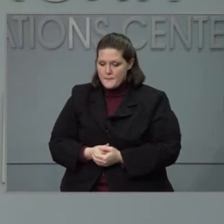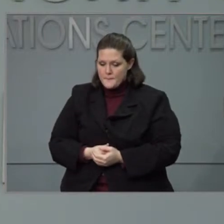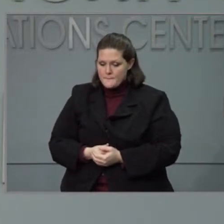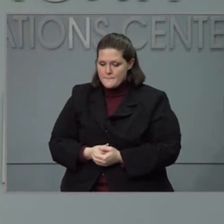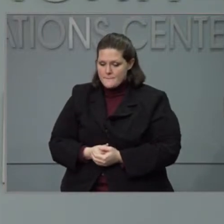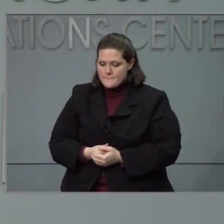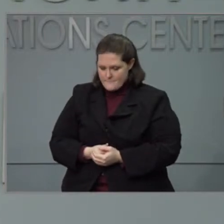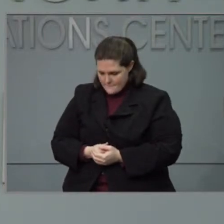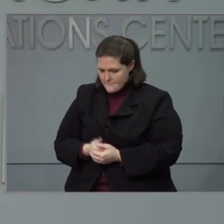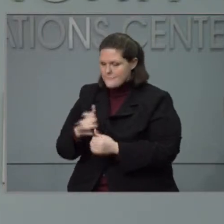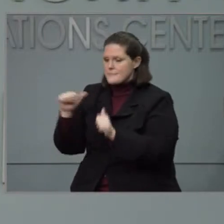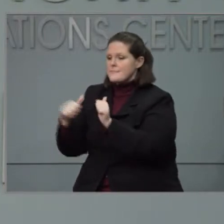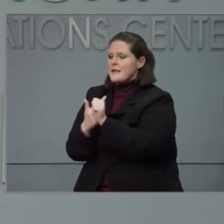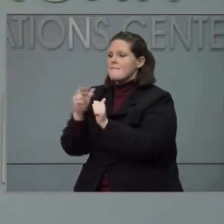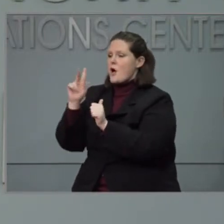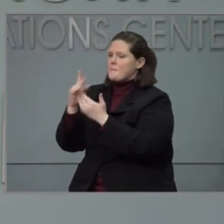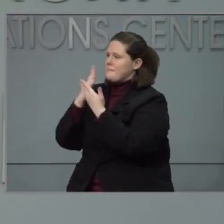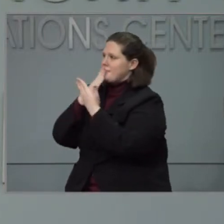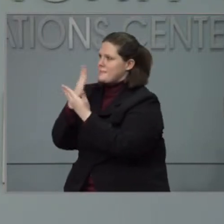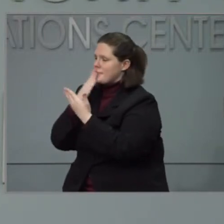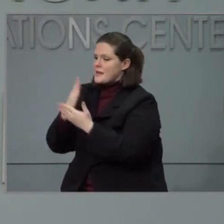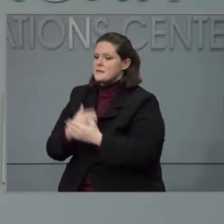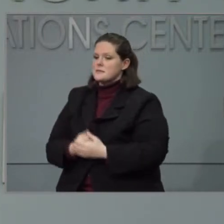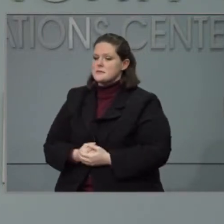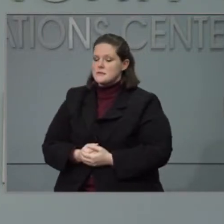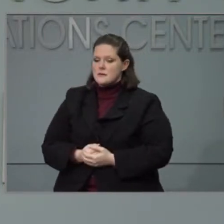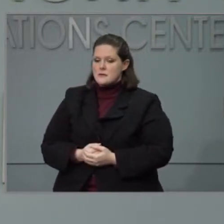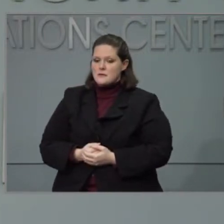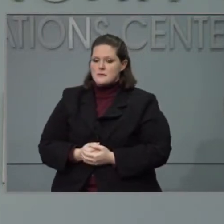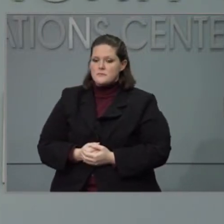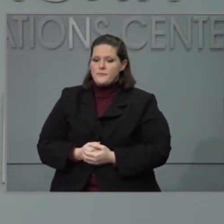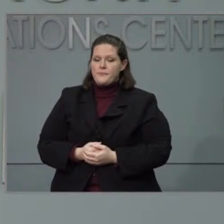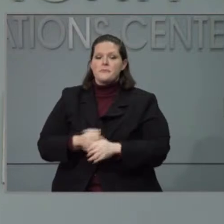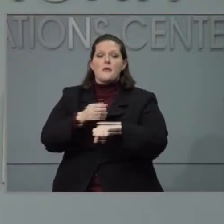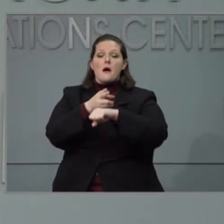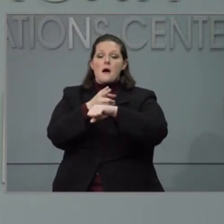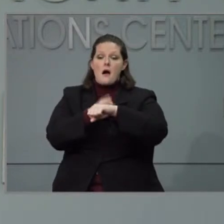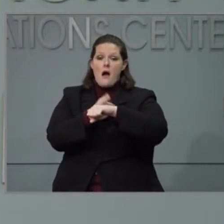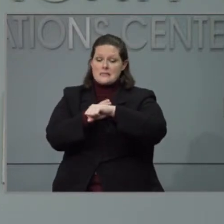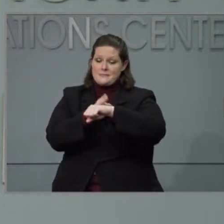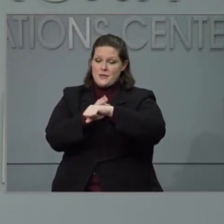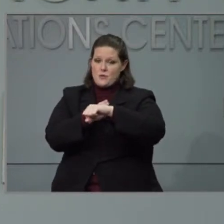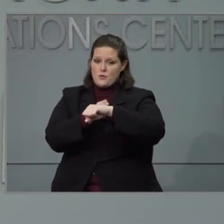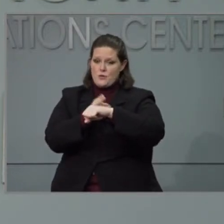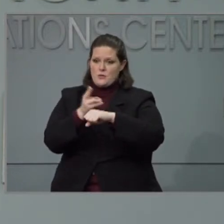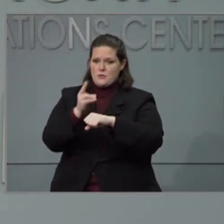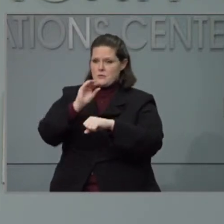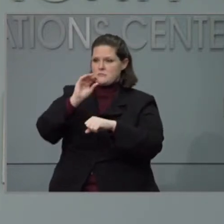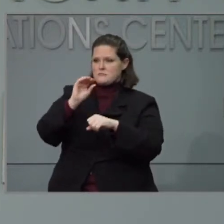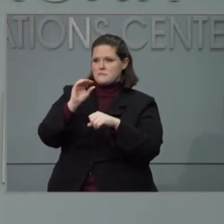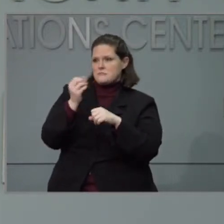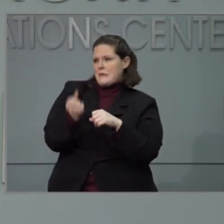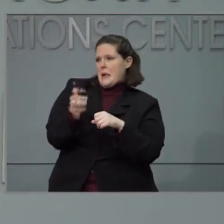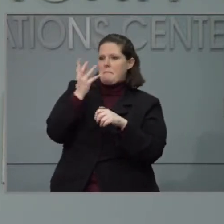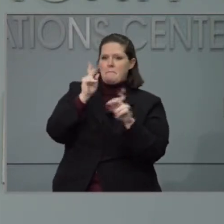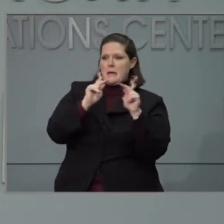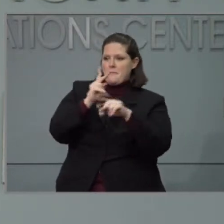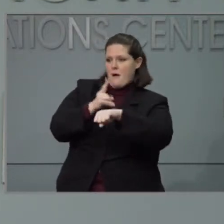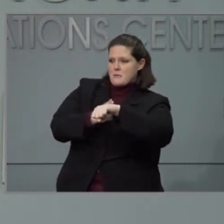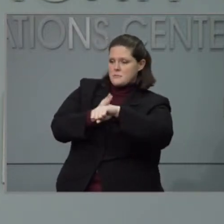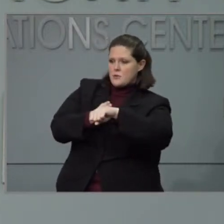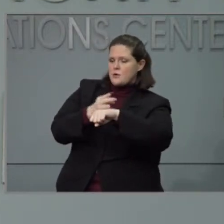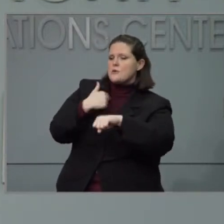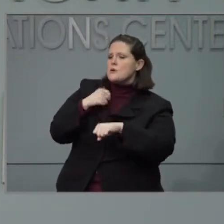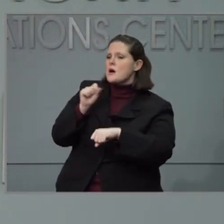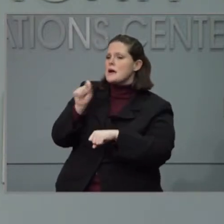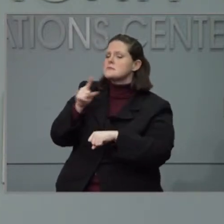Hi, thanks for the follow-up. And looking at the hospitalization rate too in these counties, is there a